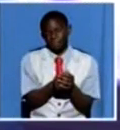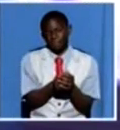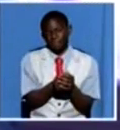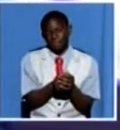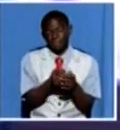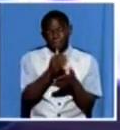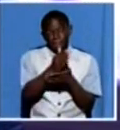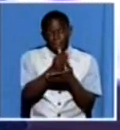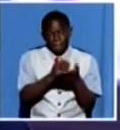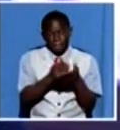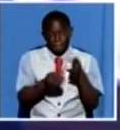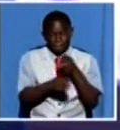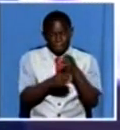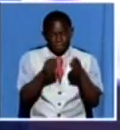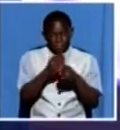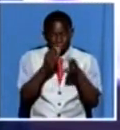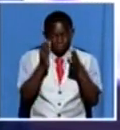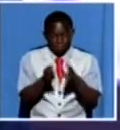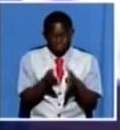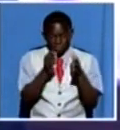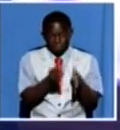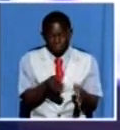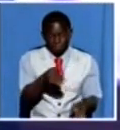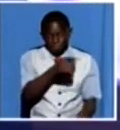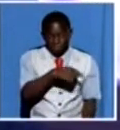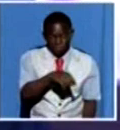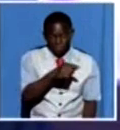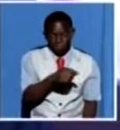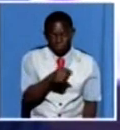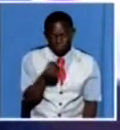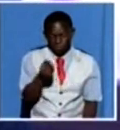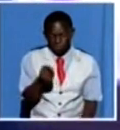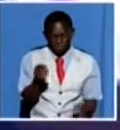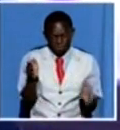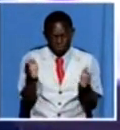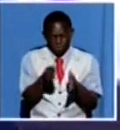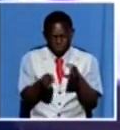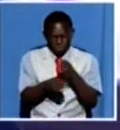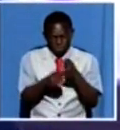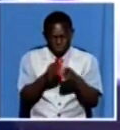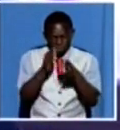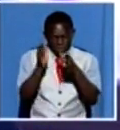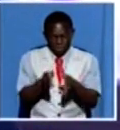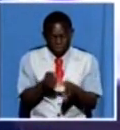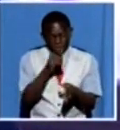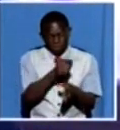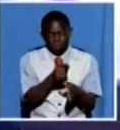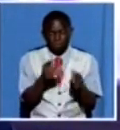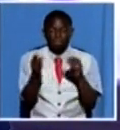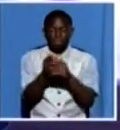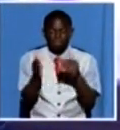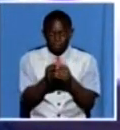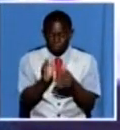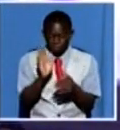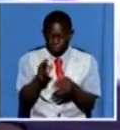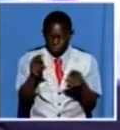bad also, who are instigating these small contractors to sell the contracts to them, because they are saying,